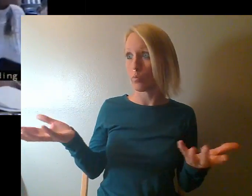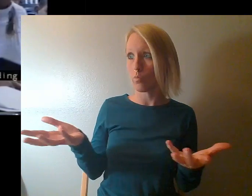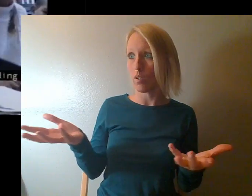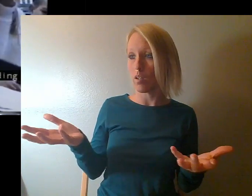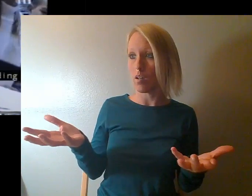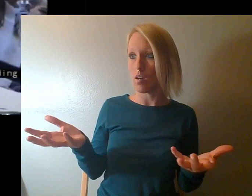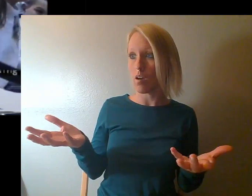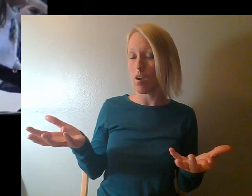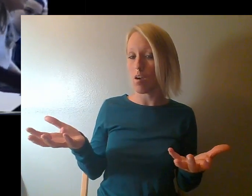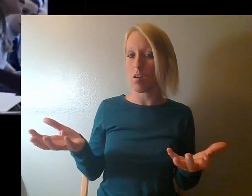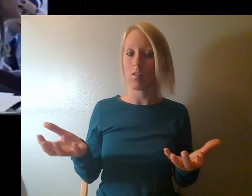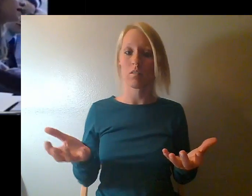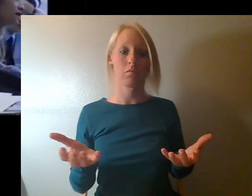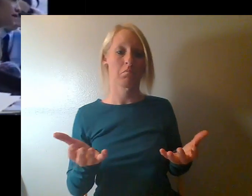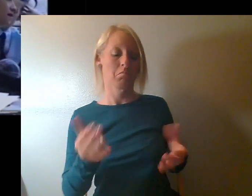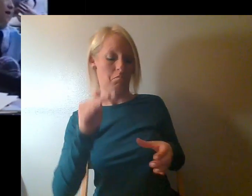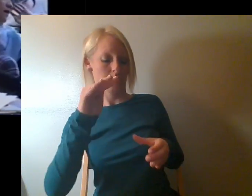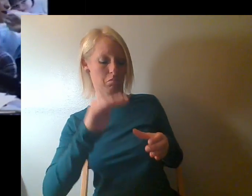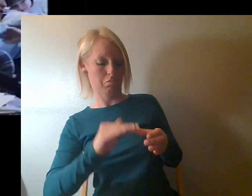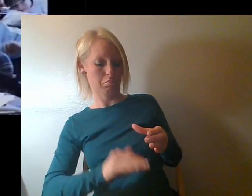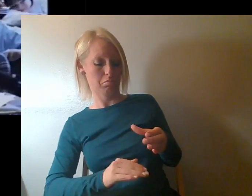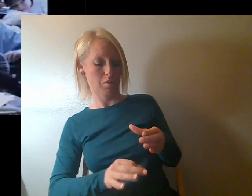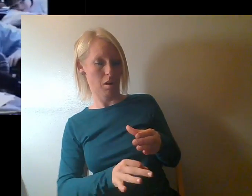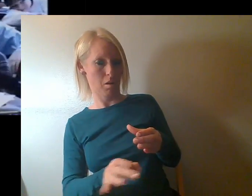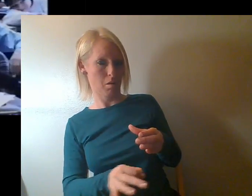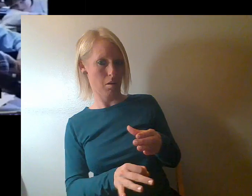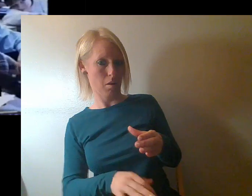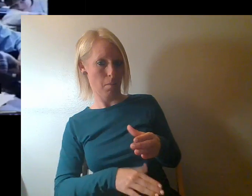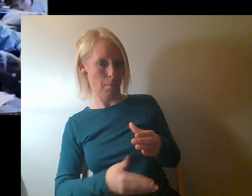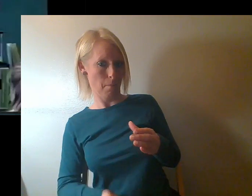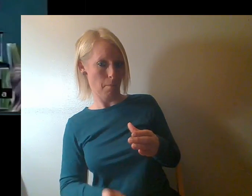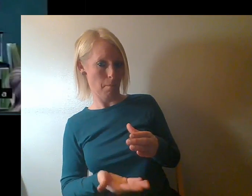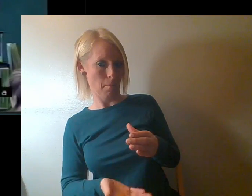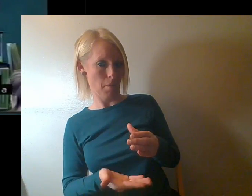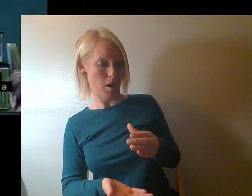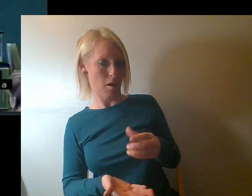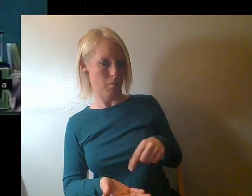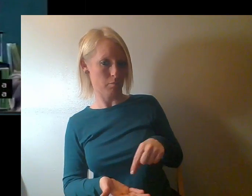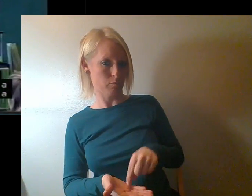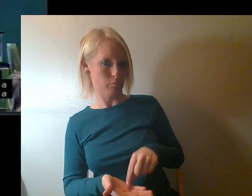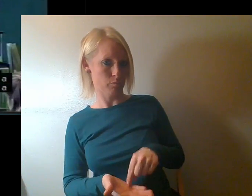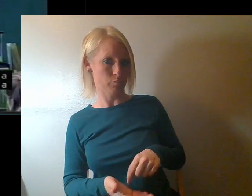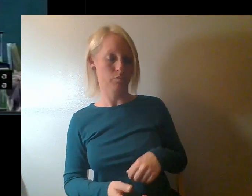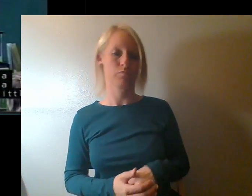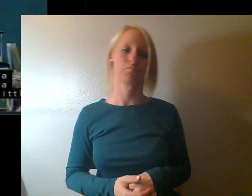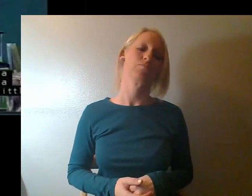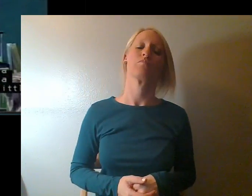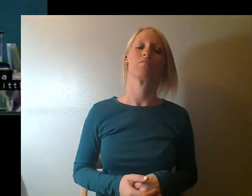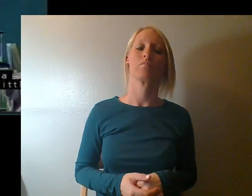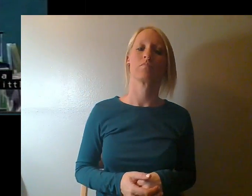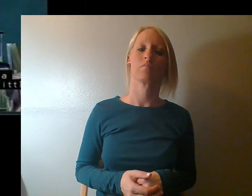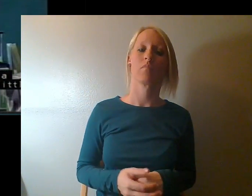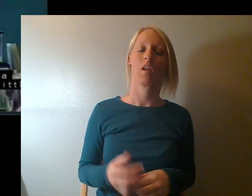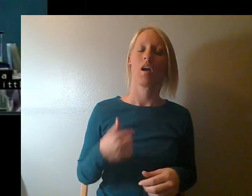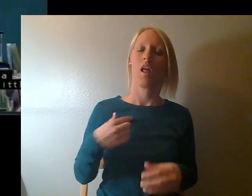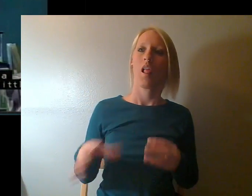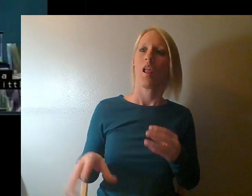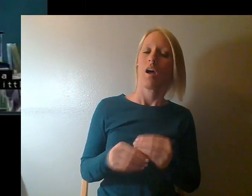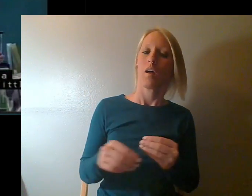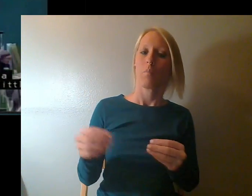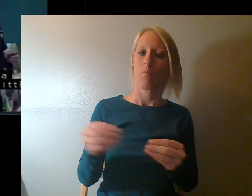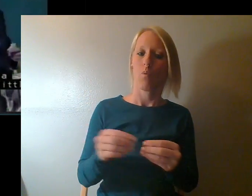Going to the bottom. I think. Okay. What would happen here? I'll even add a little bit more so you can get a better chance to see it a little bit more. All